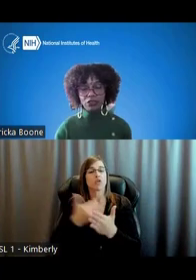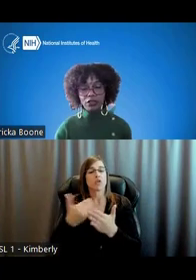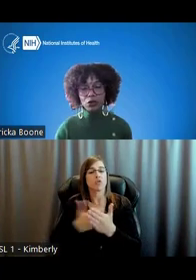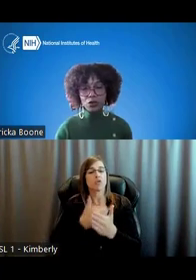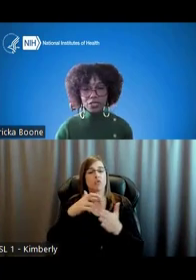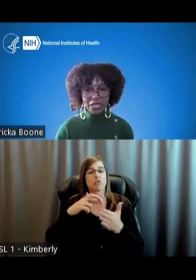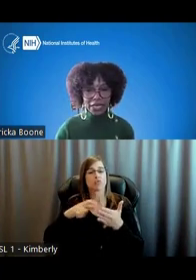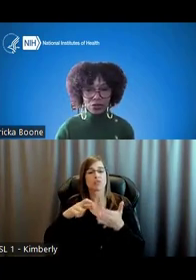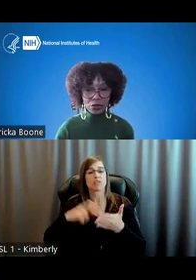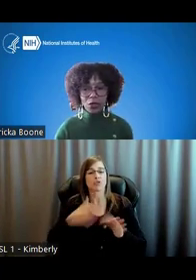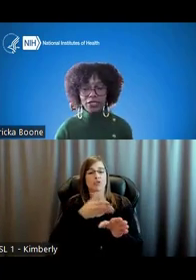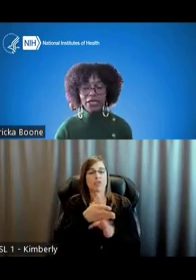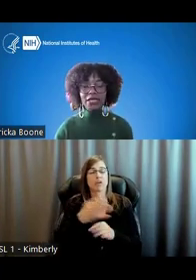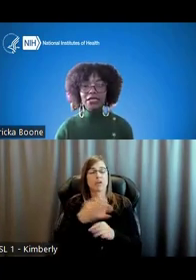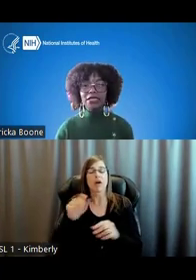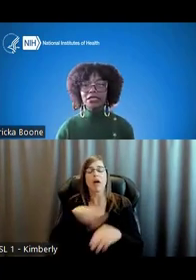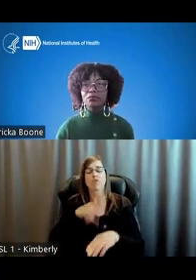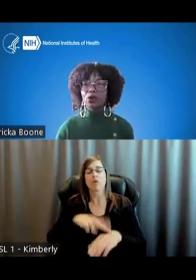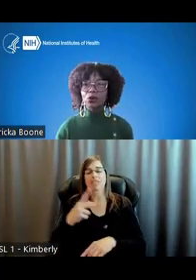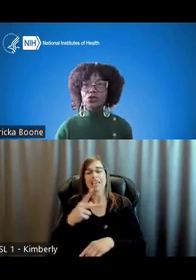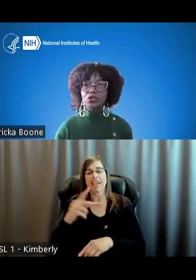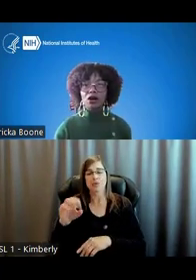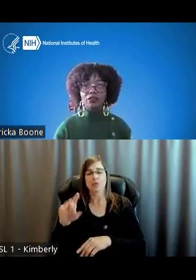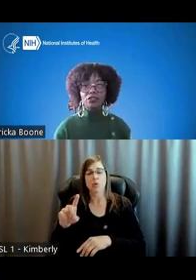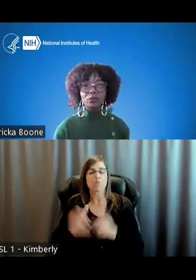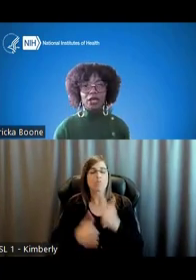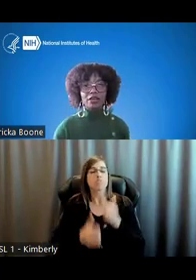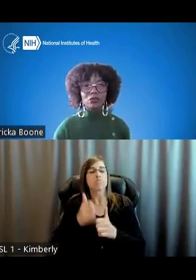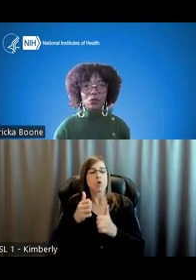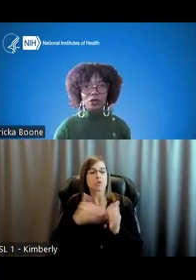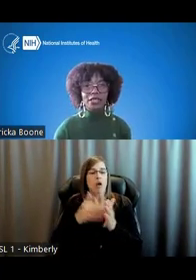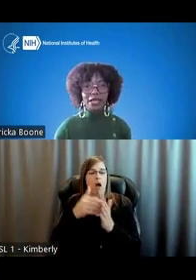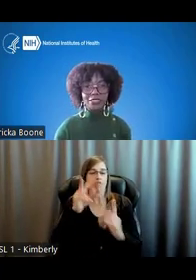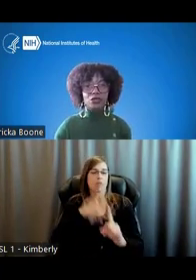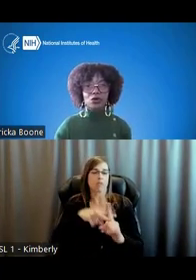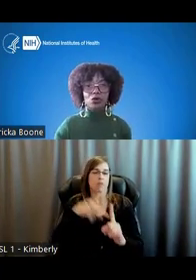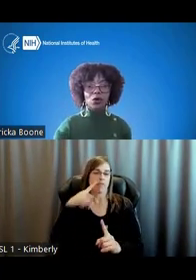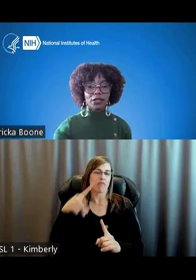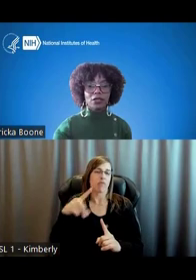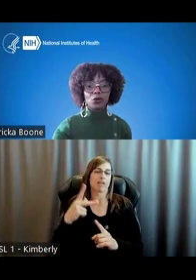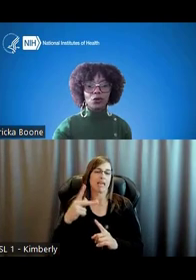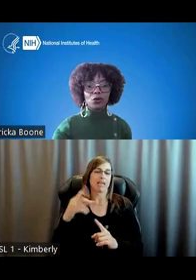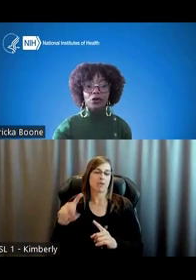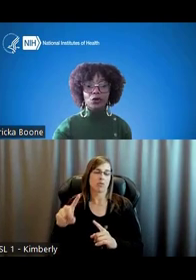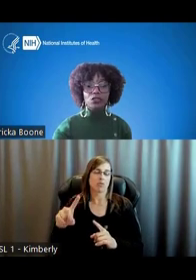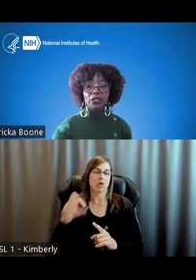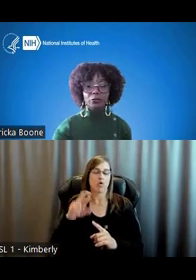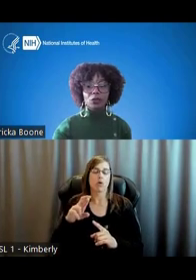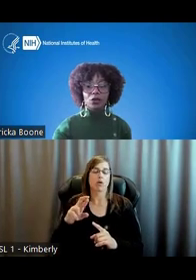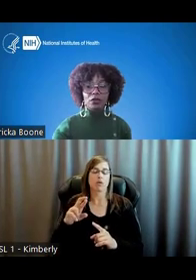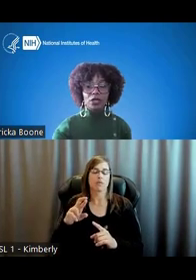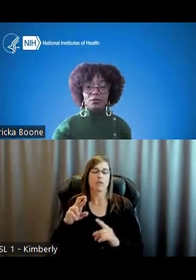research field. Of course, the K01 is the most often applied for K01 or